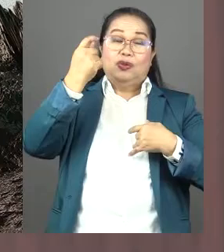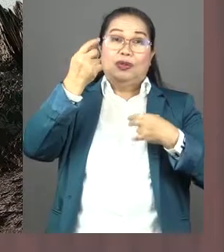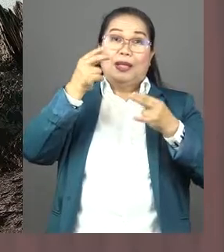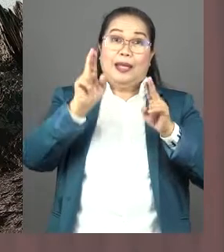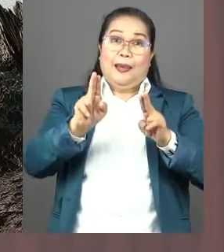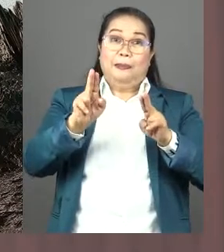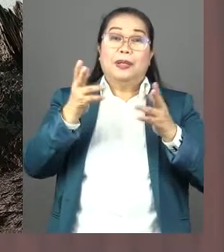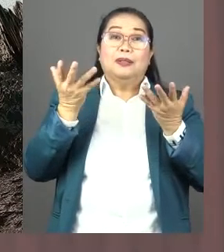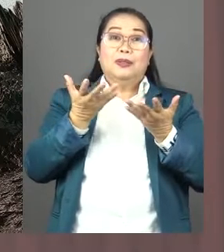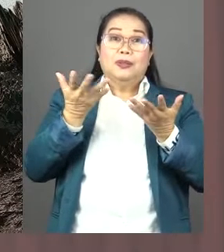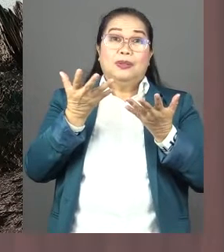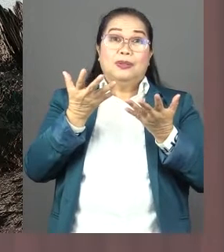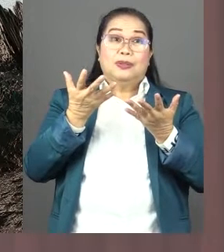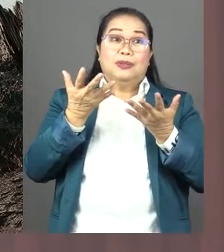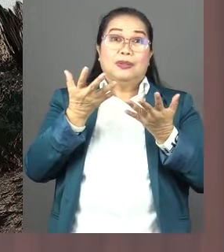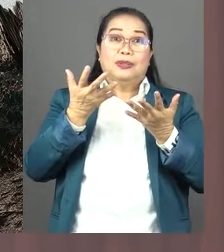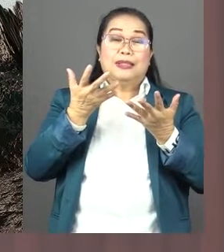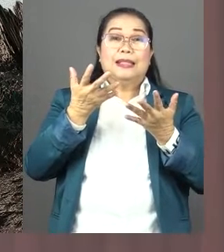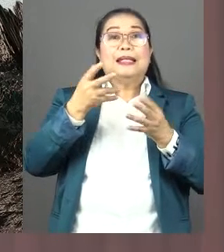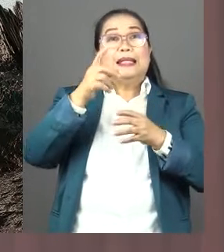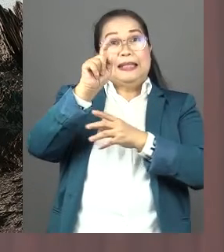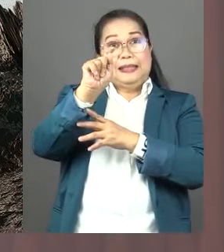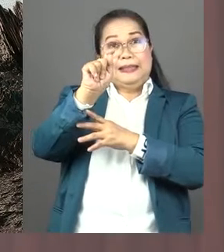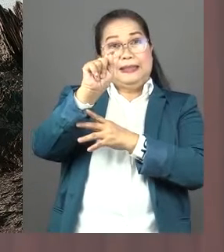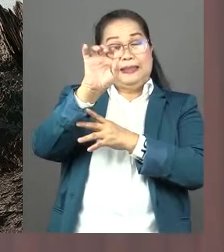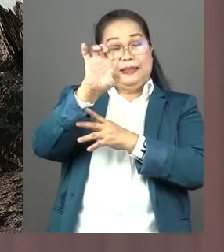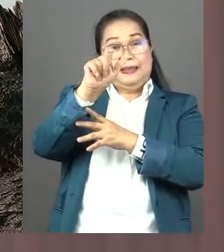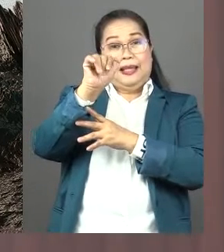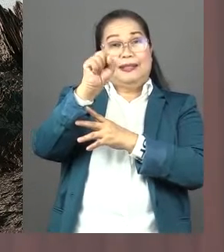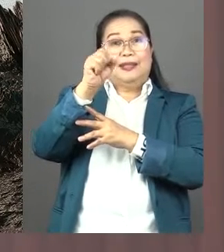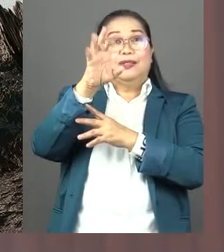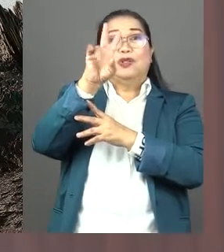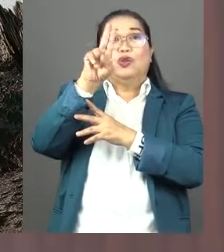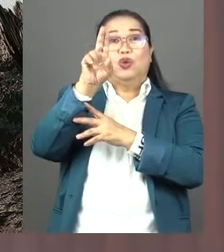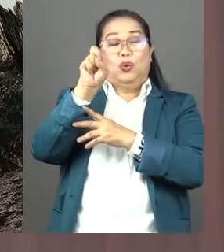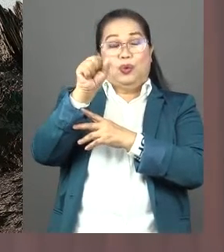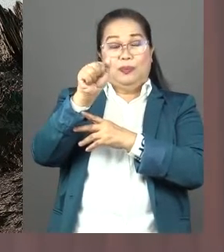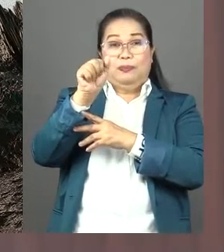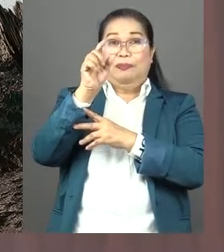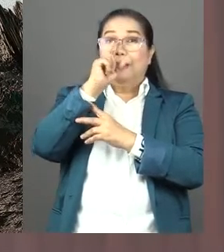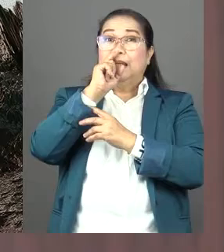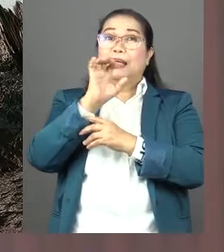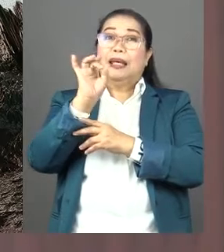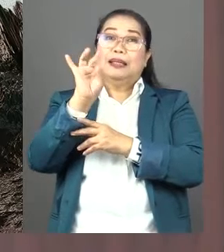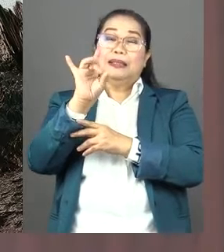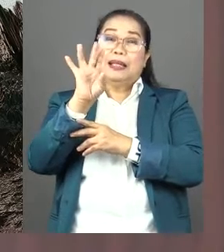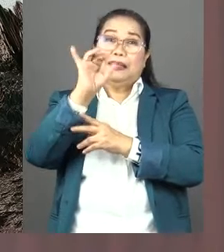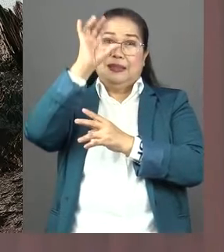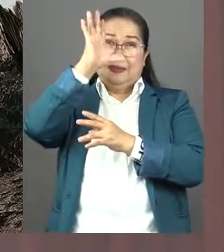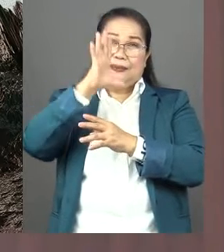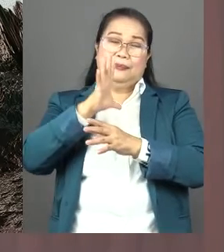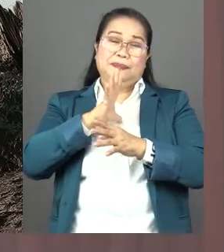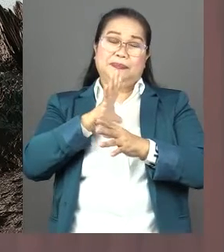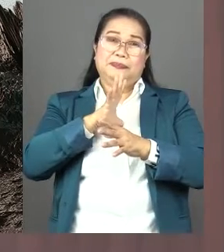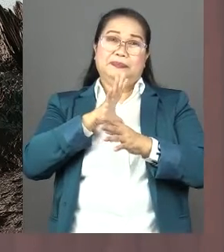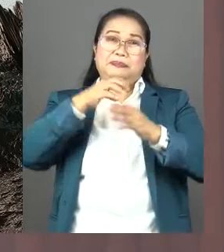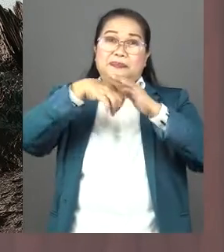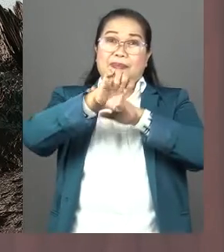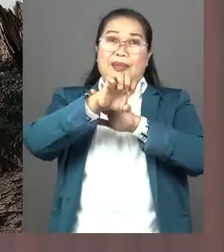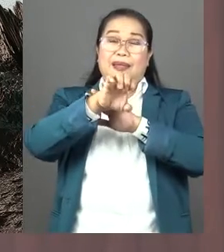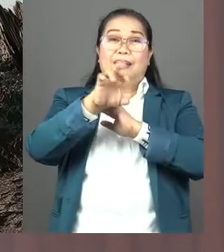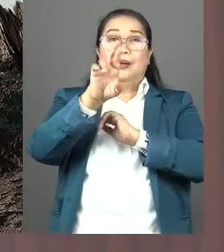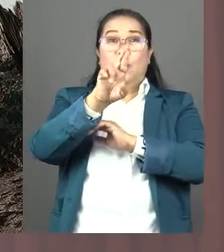at Uvalde, Texas, when 18-year-old Salvador Ramos entered Robb Elementary